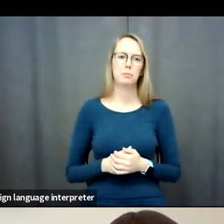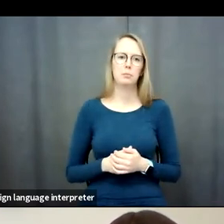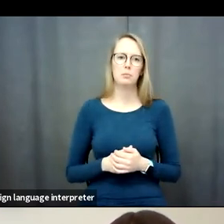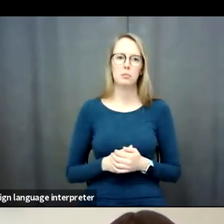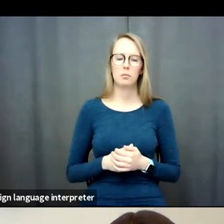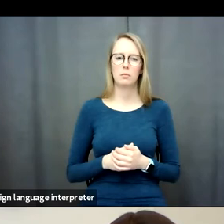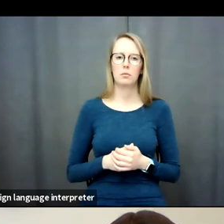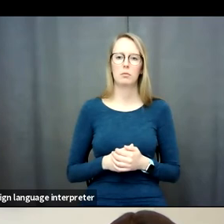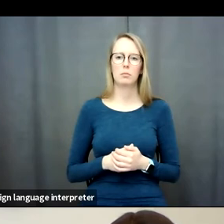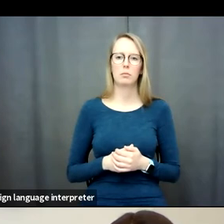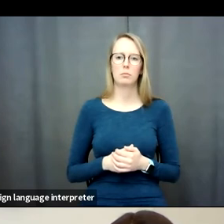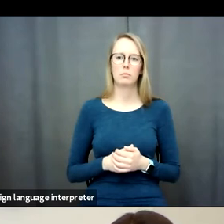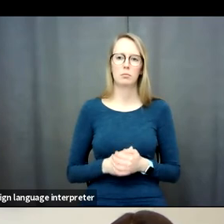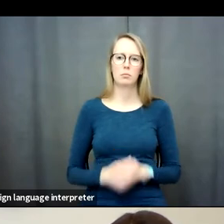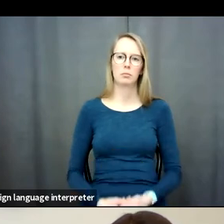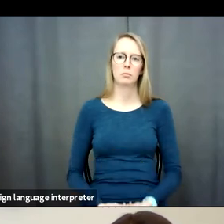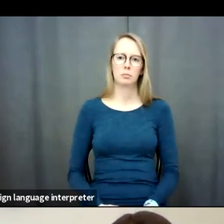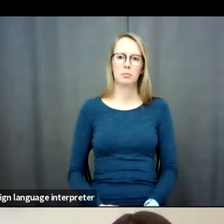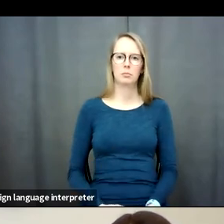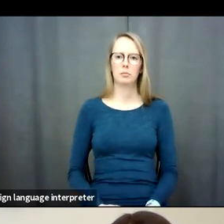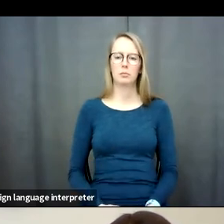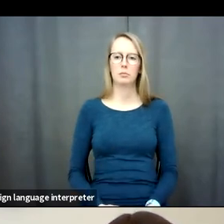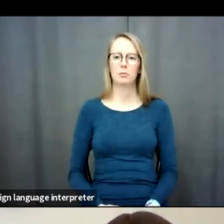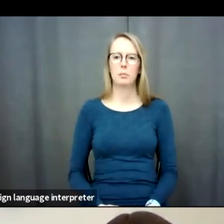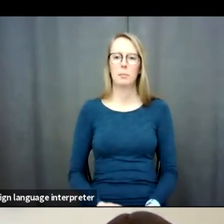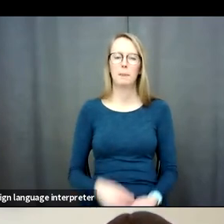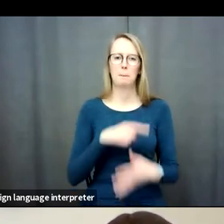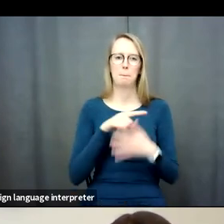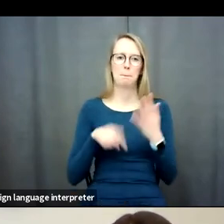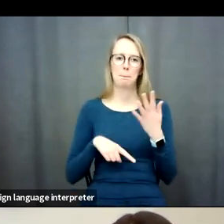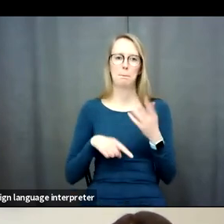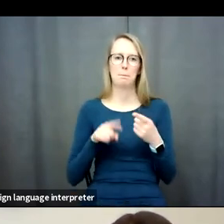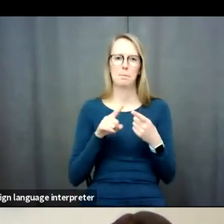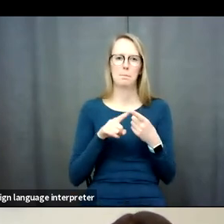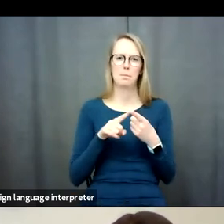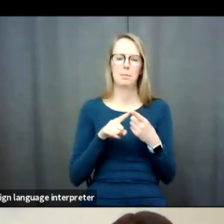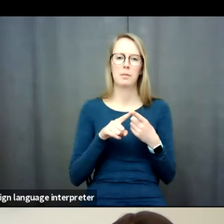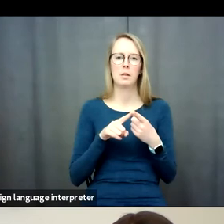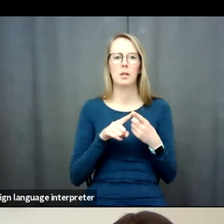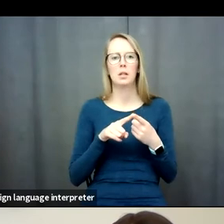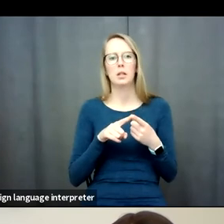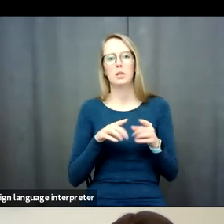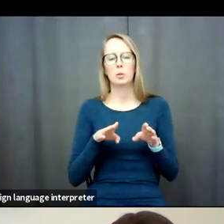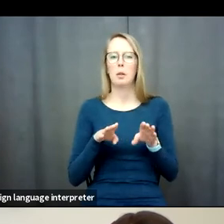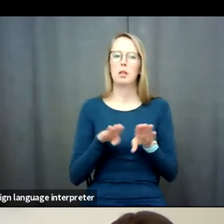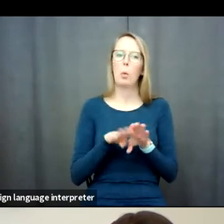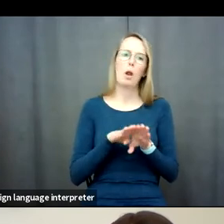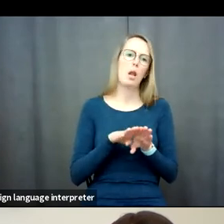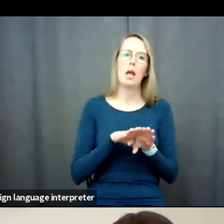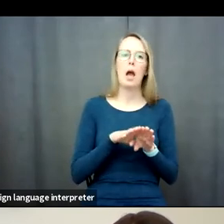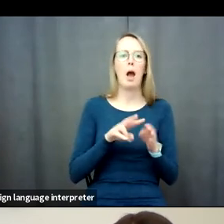through these walkthroughs. And those were poorly considered individual